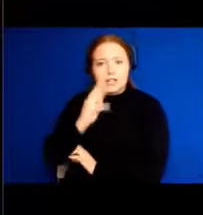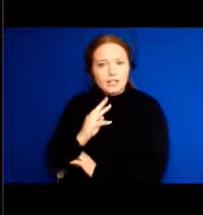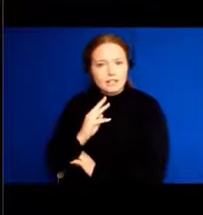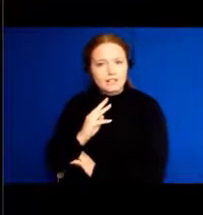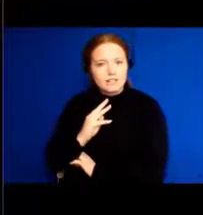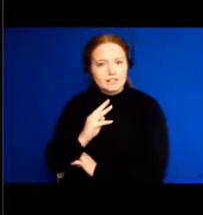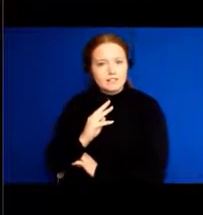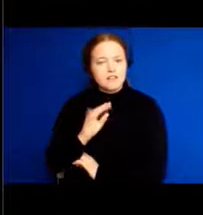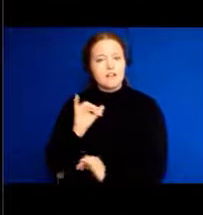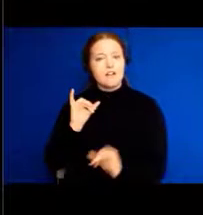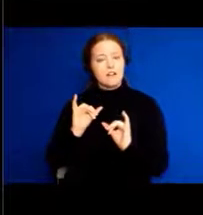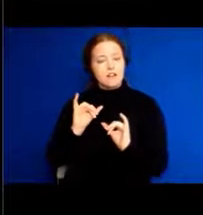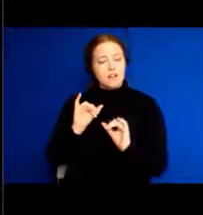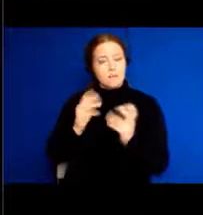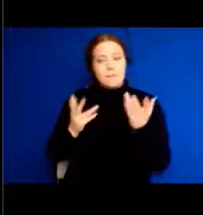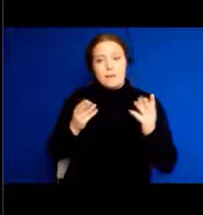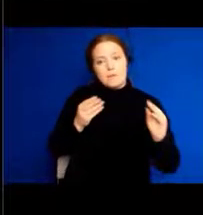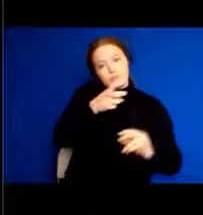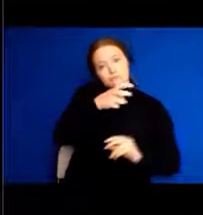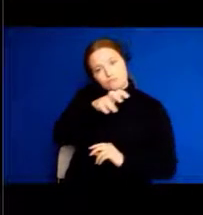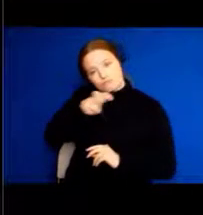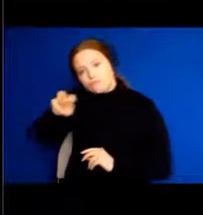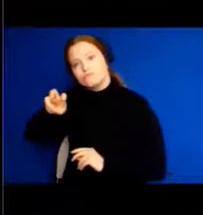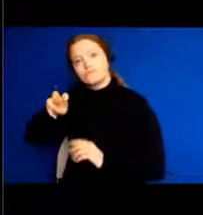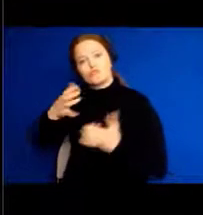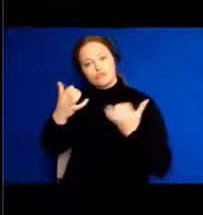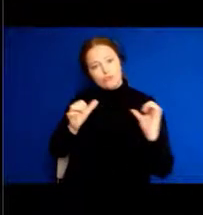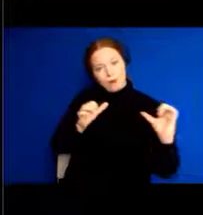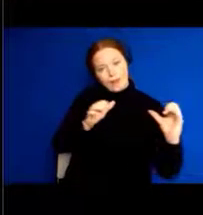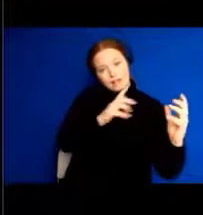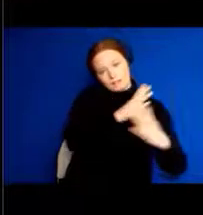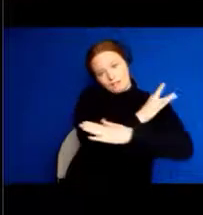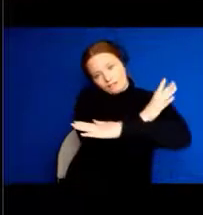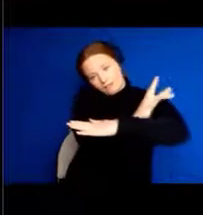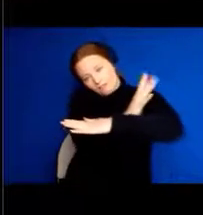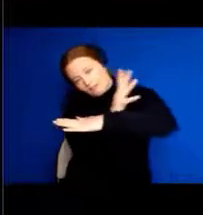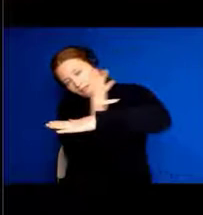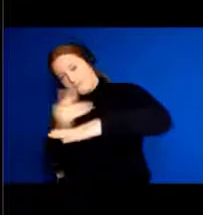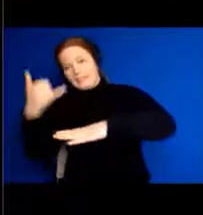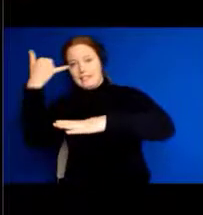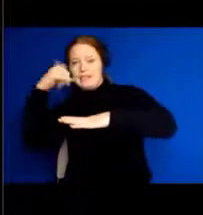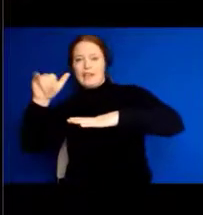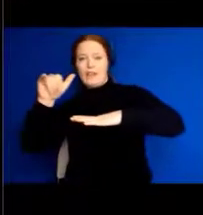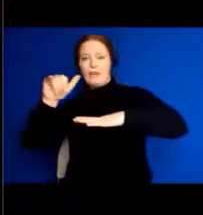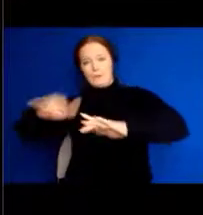moving toward the light and toward the yellow. Next slide, please.